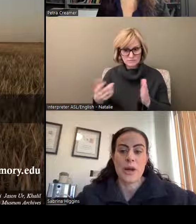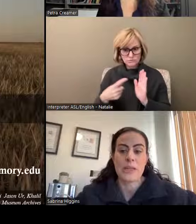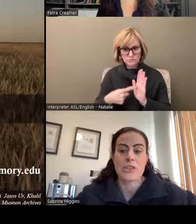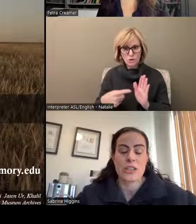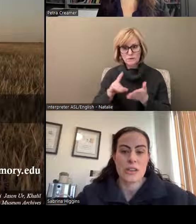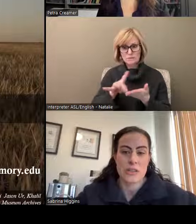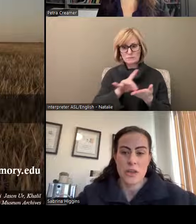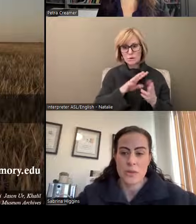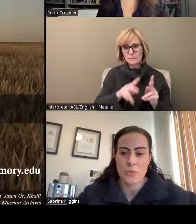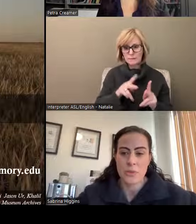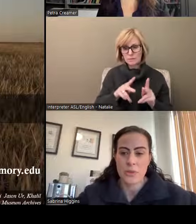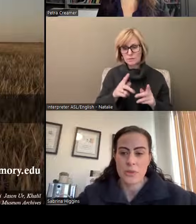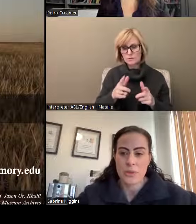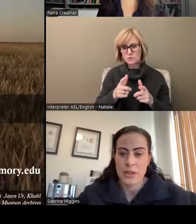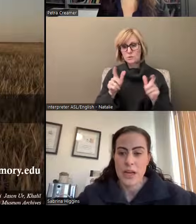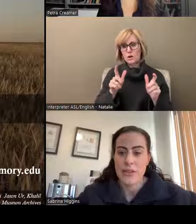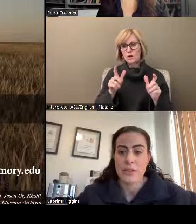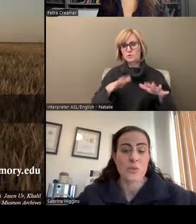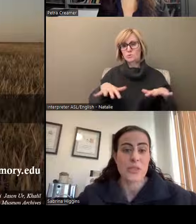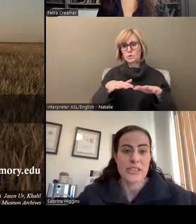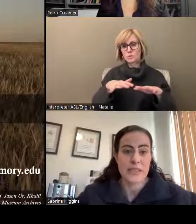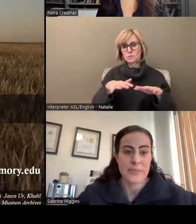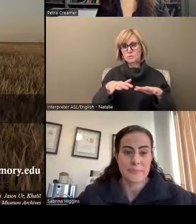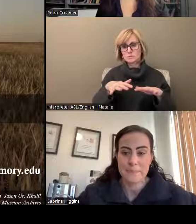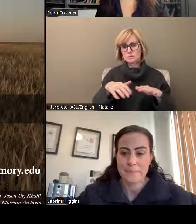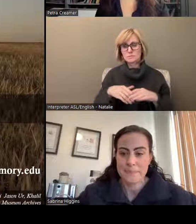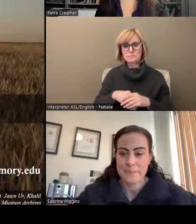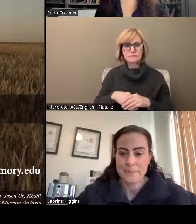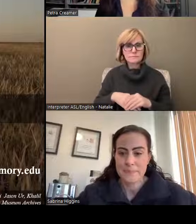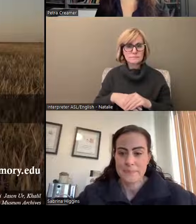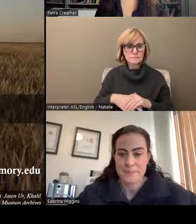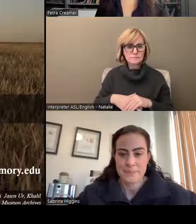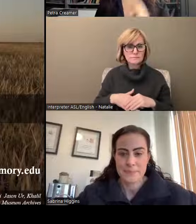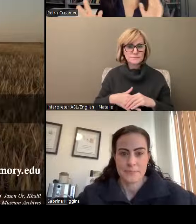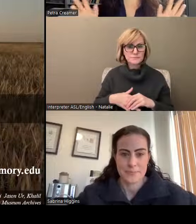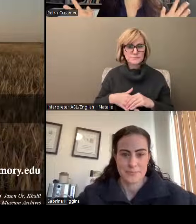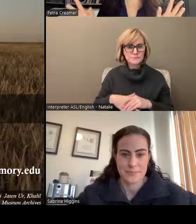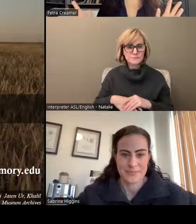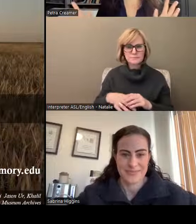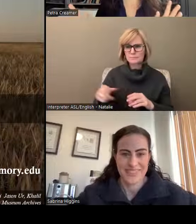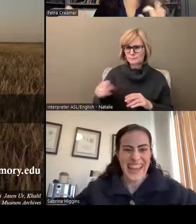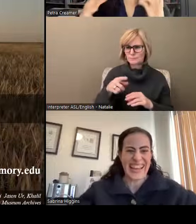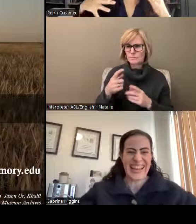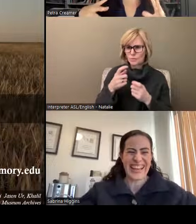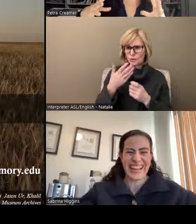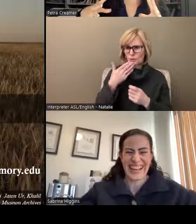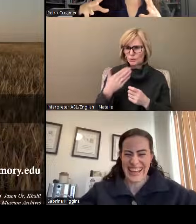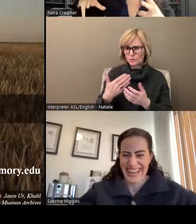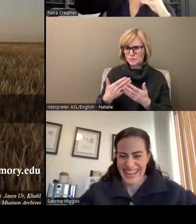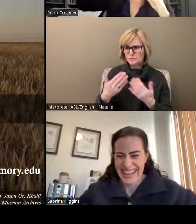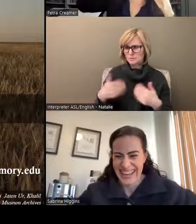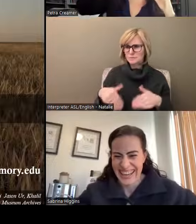deported population in this large rural, in the large rural estates? So first of all, you guys are asking very good questions. Second